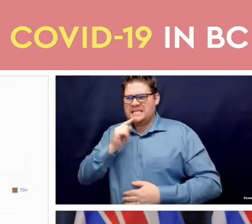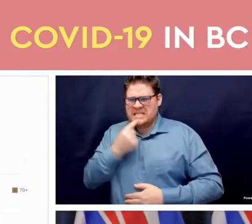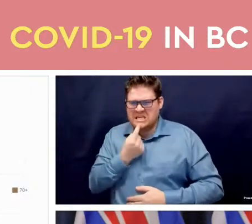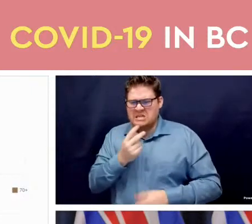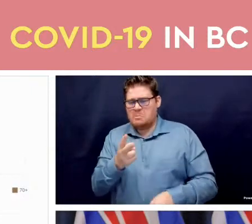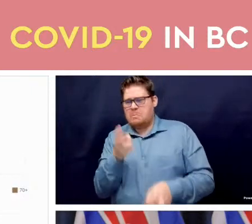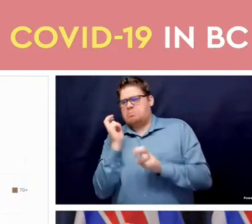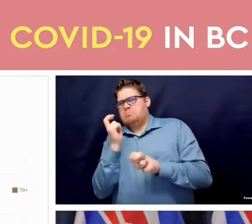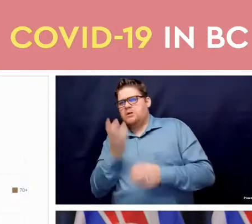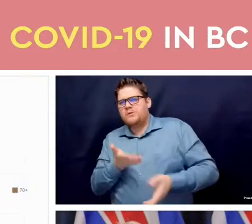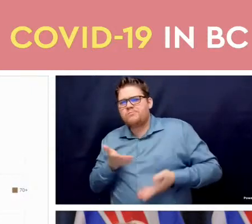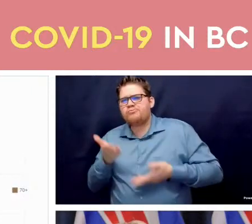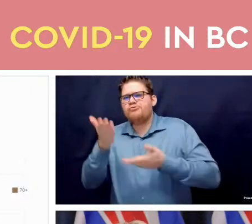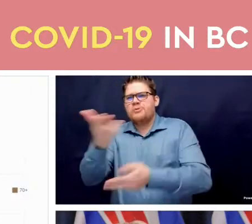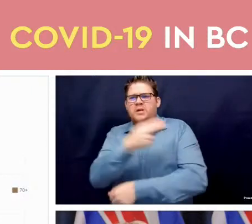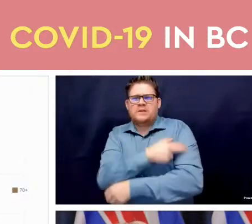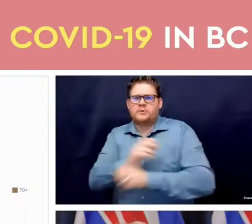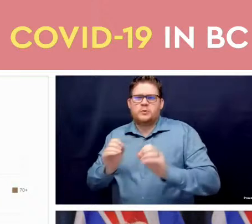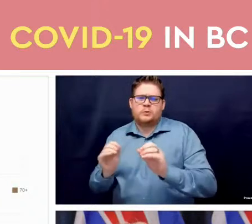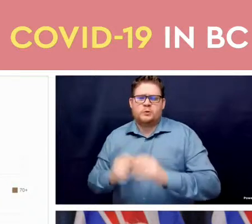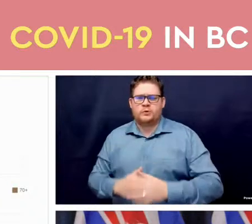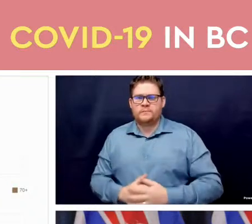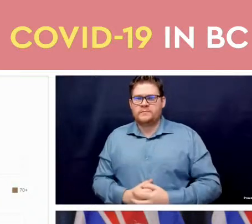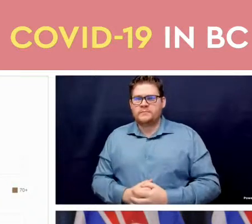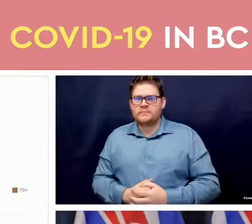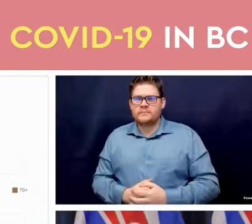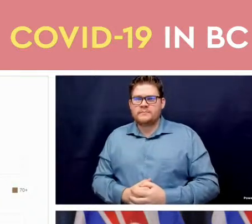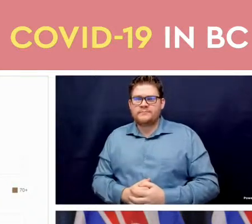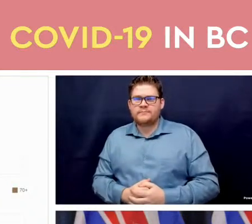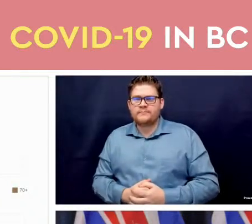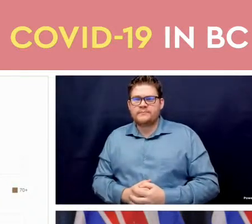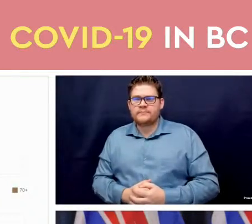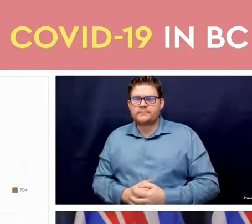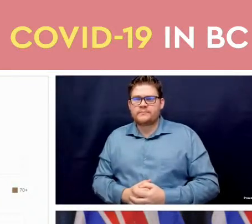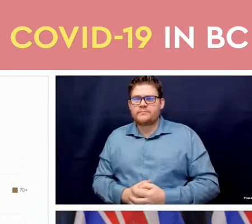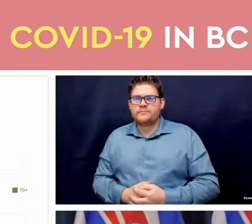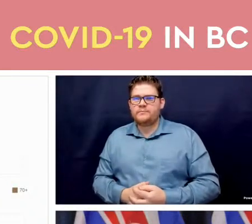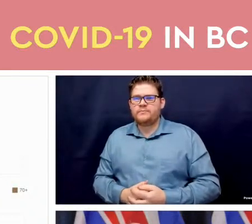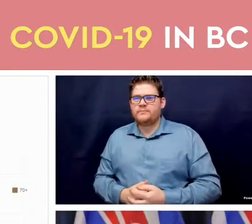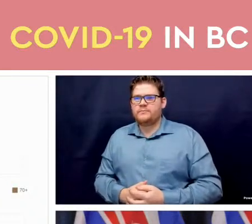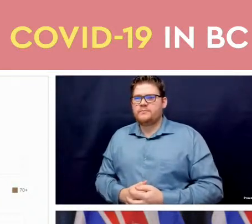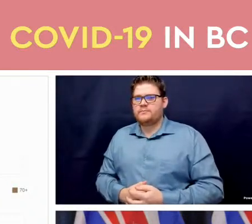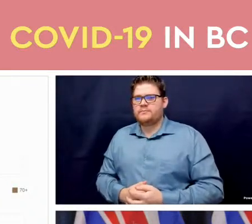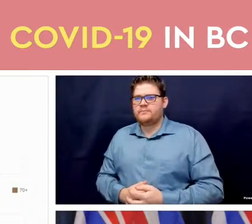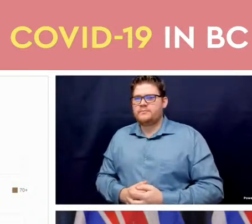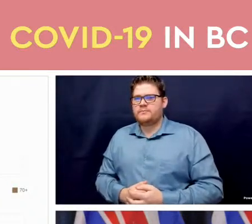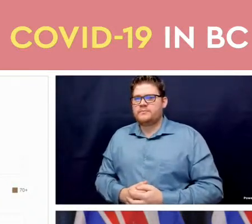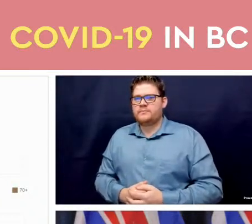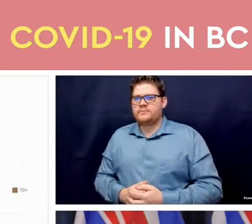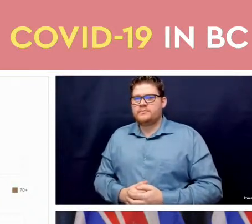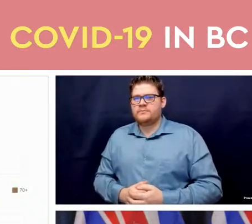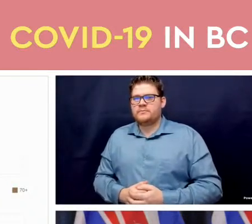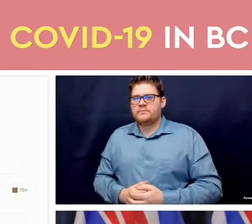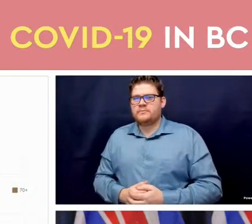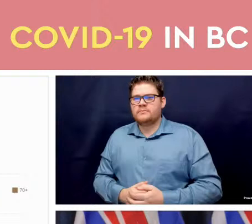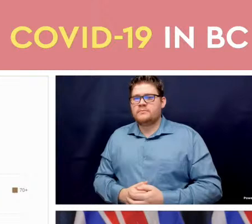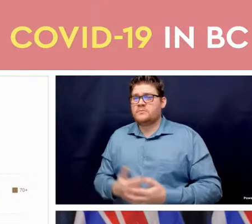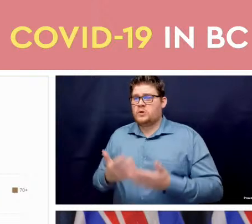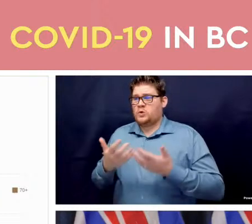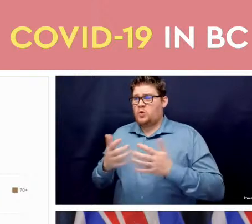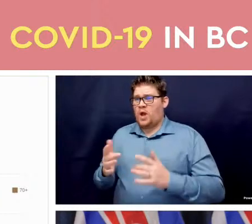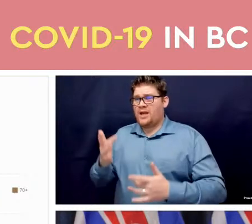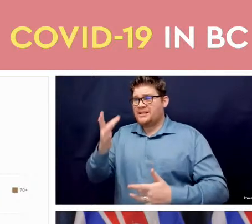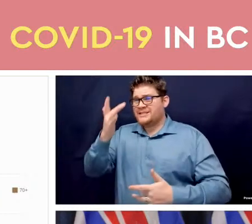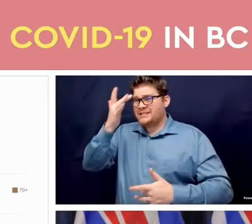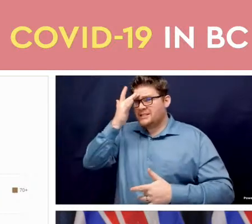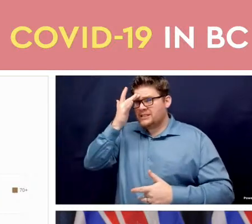of course, the other part of that is ending up in critical care. So what we have seen is even two doses of vaccine in older